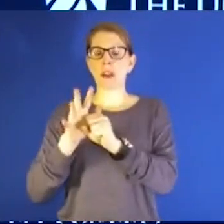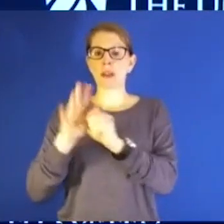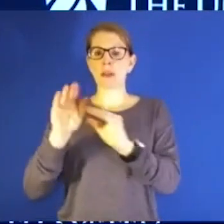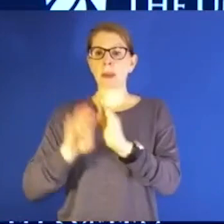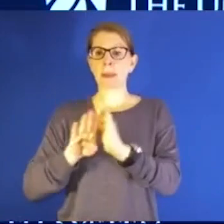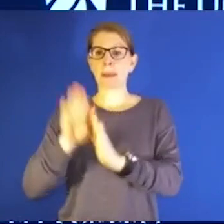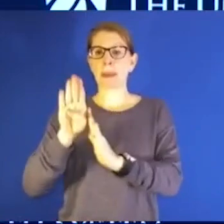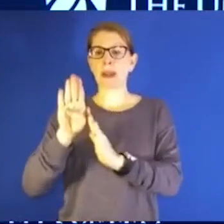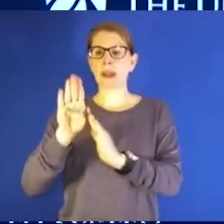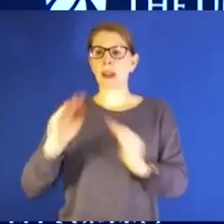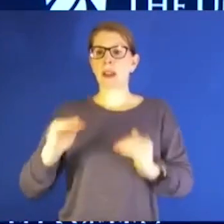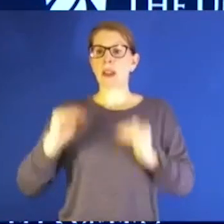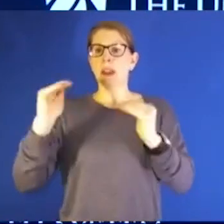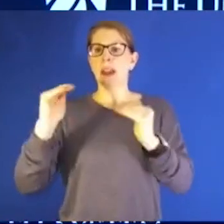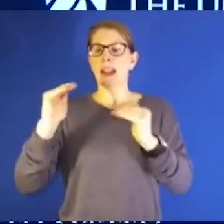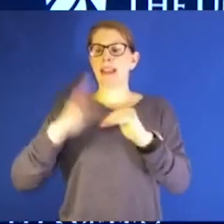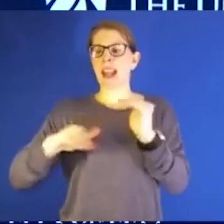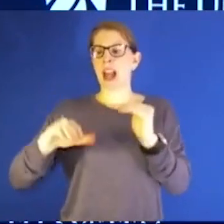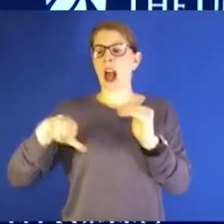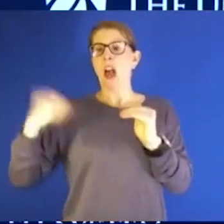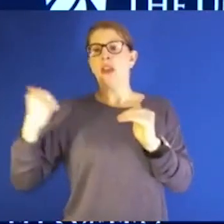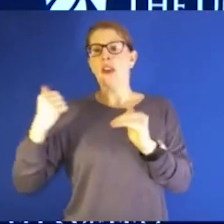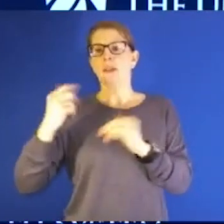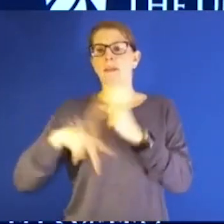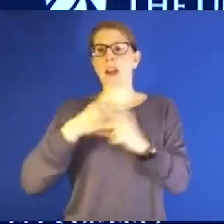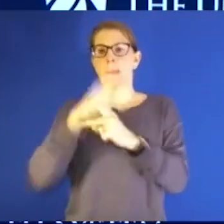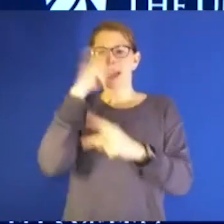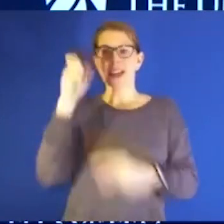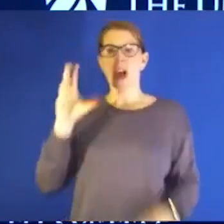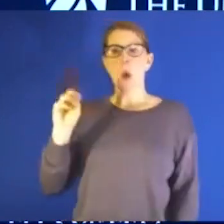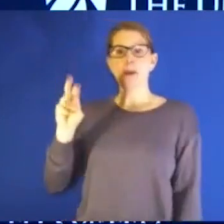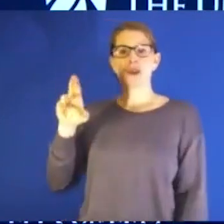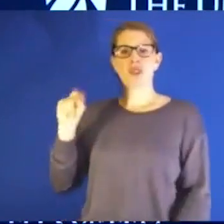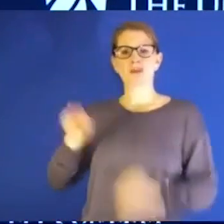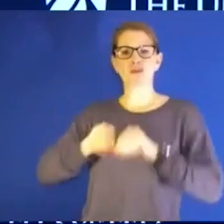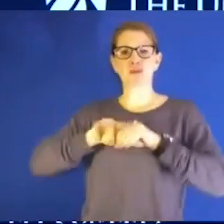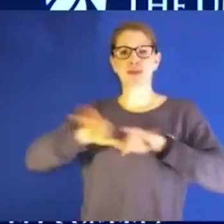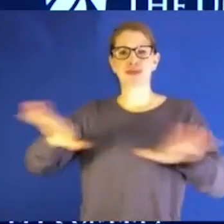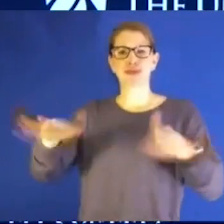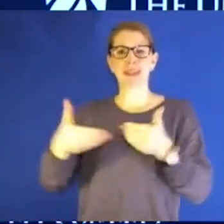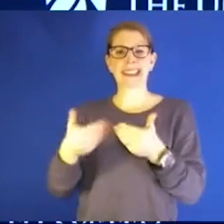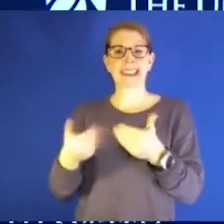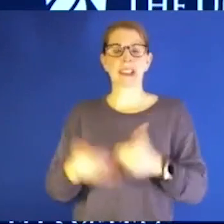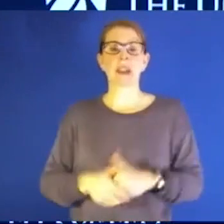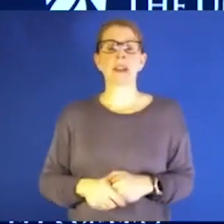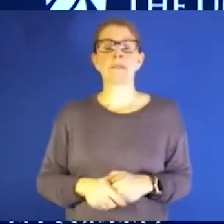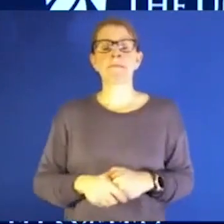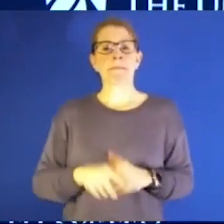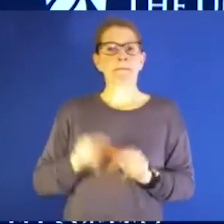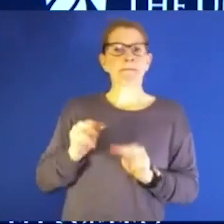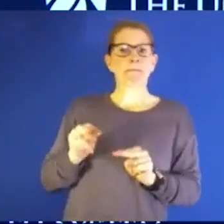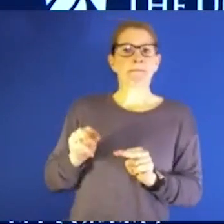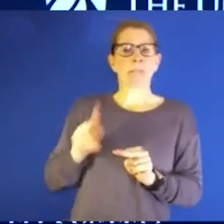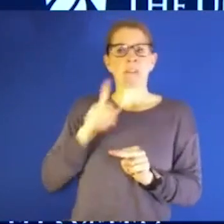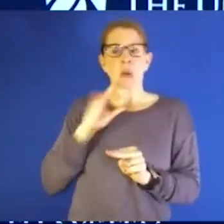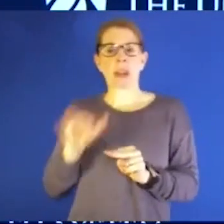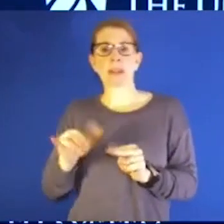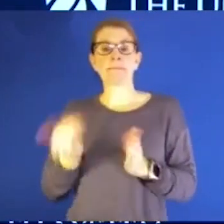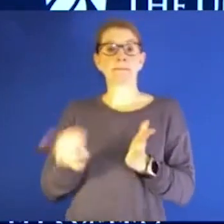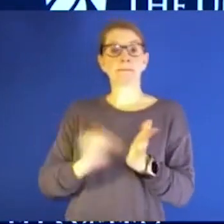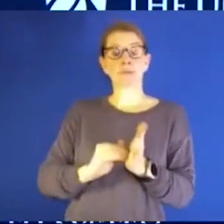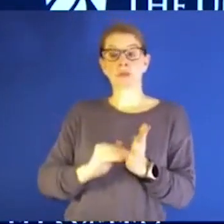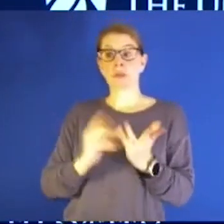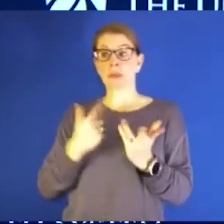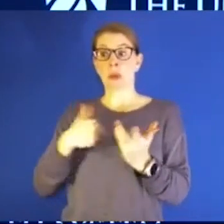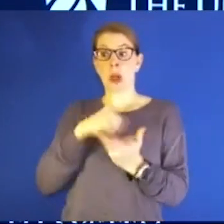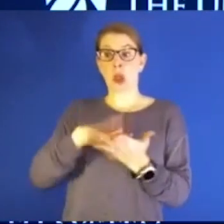it was after other variants because Omicron still spreads so easily. So I think we have to look out for that. I think, again, we're building the airplane while we fly